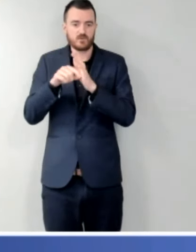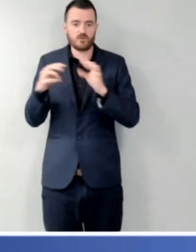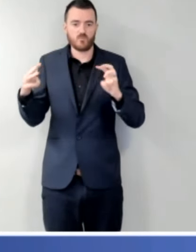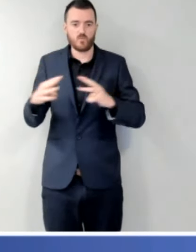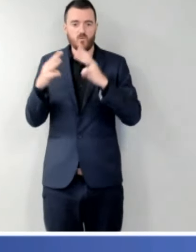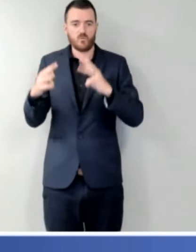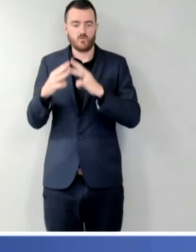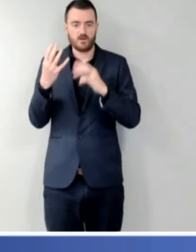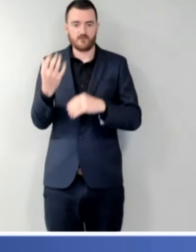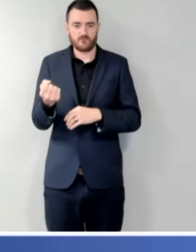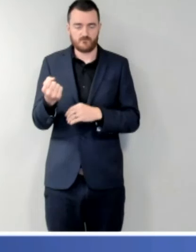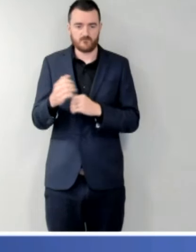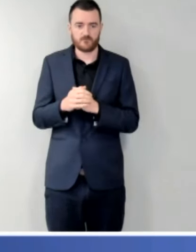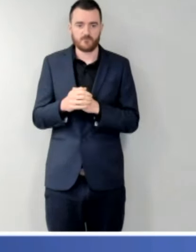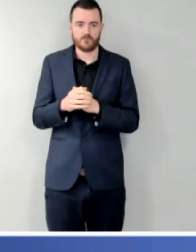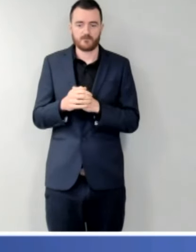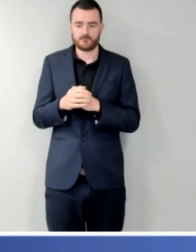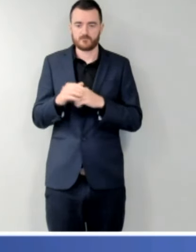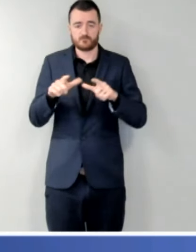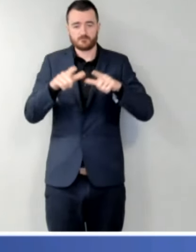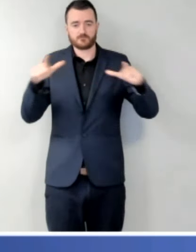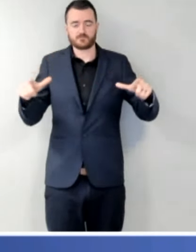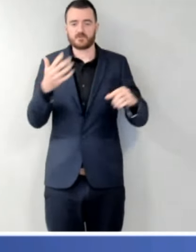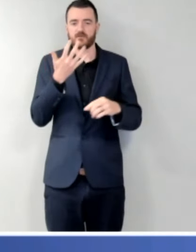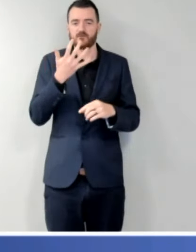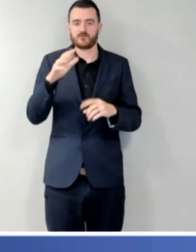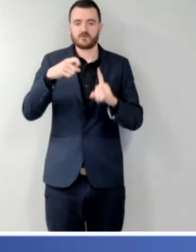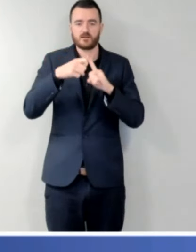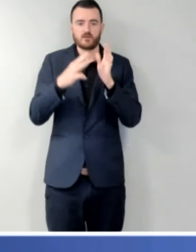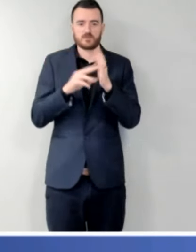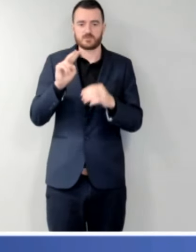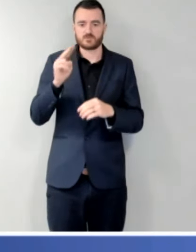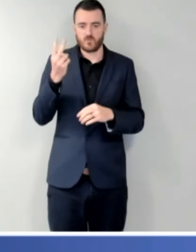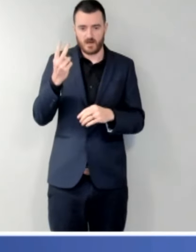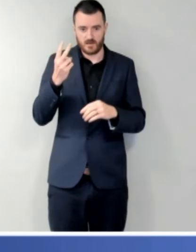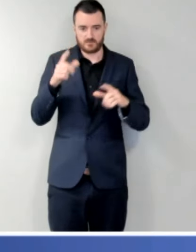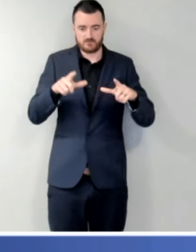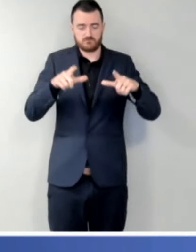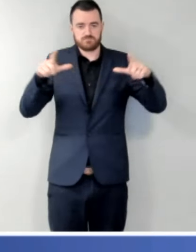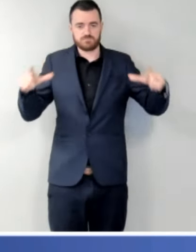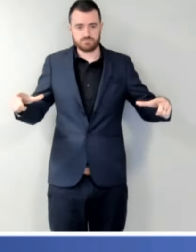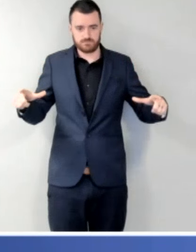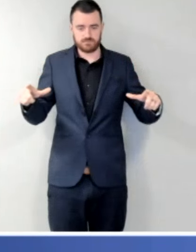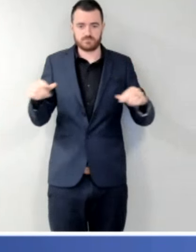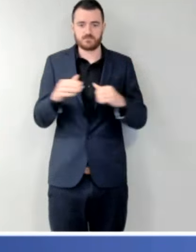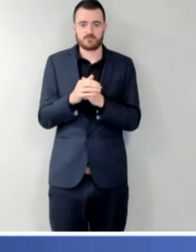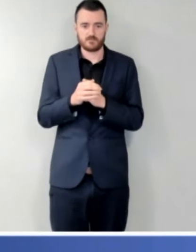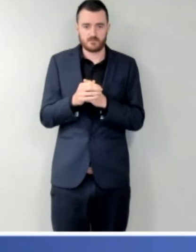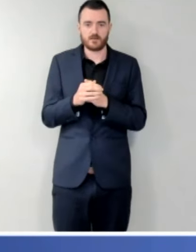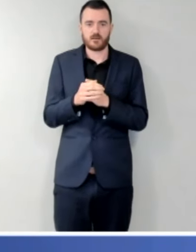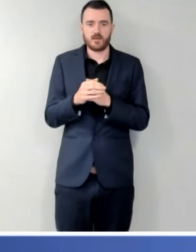The crime scene was 50 square kilometres and a juxtaposition, fields of smiling, 6 foot